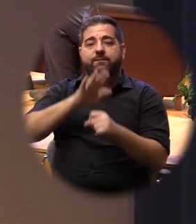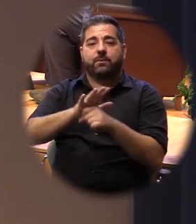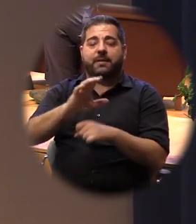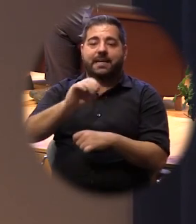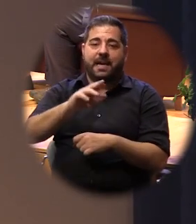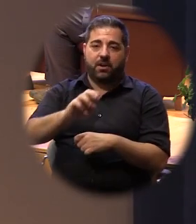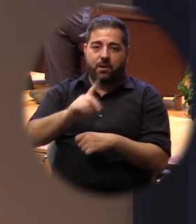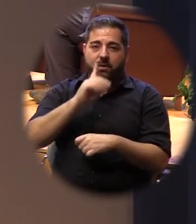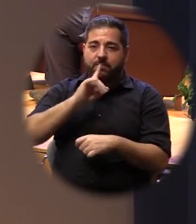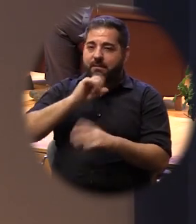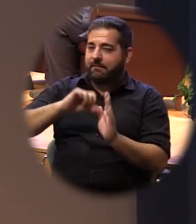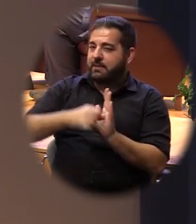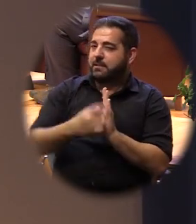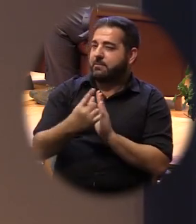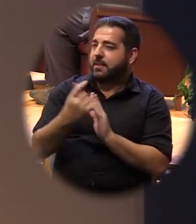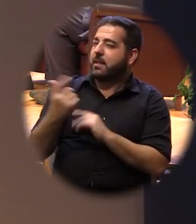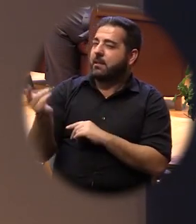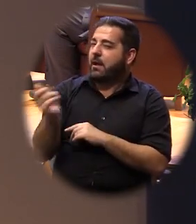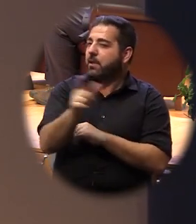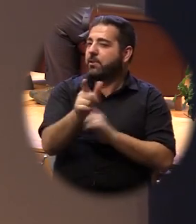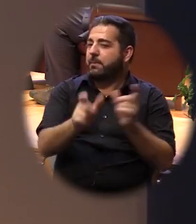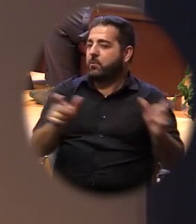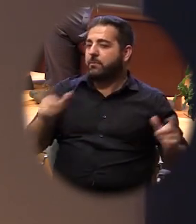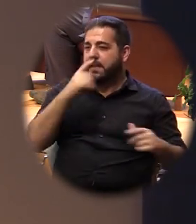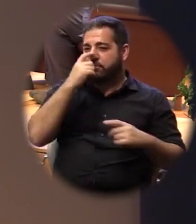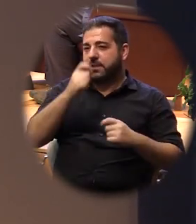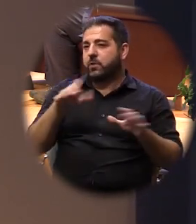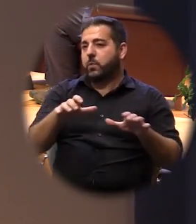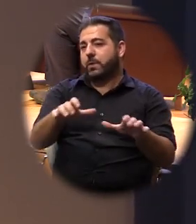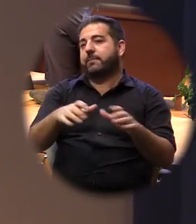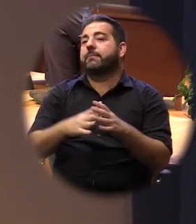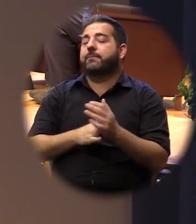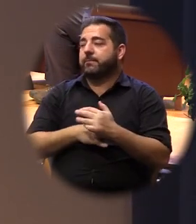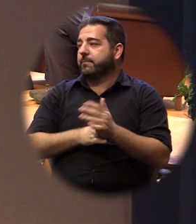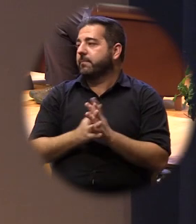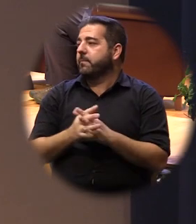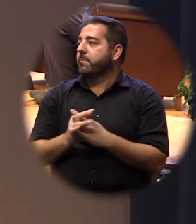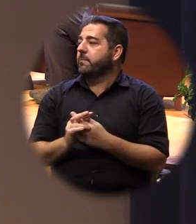just wanted to highlight that as something else that people might be interested in.